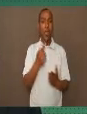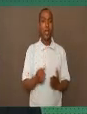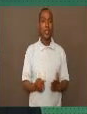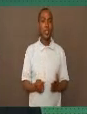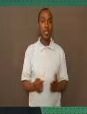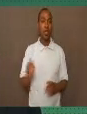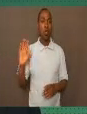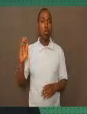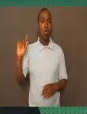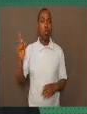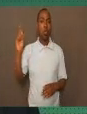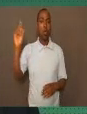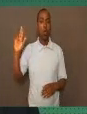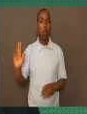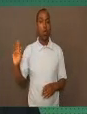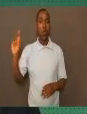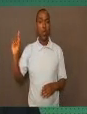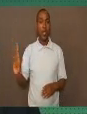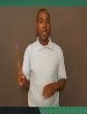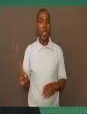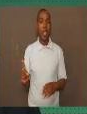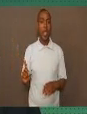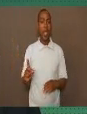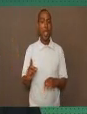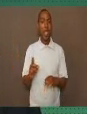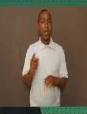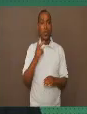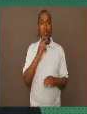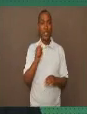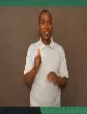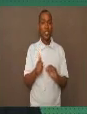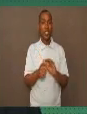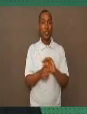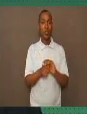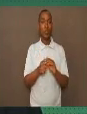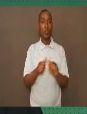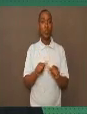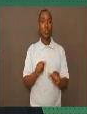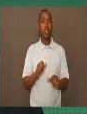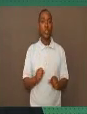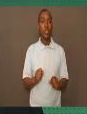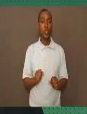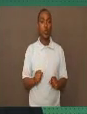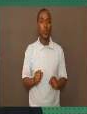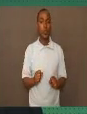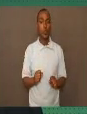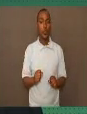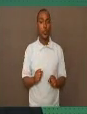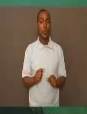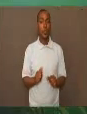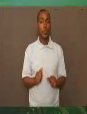that gonorrhea often goes unnoticed and hence